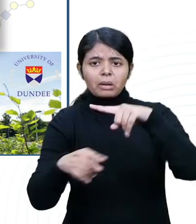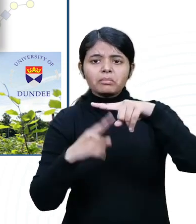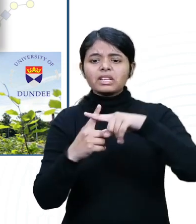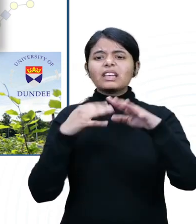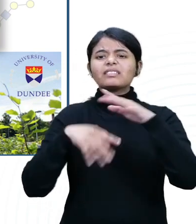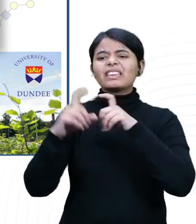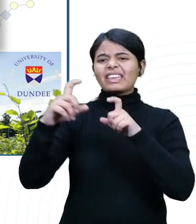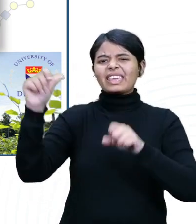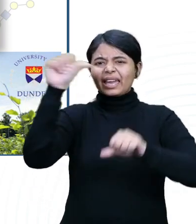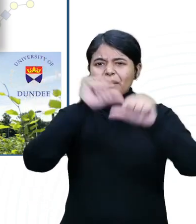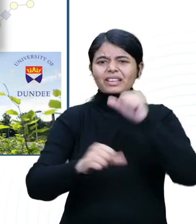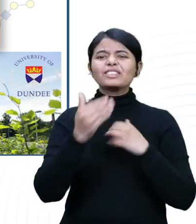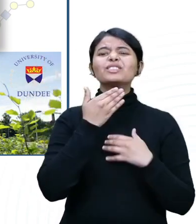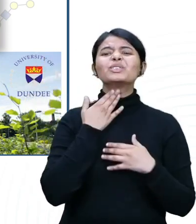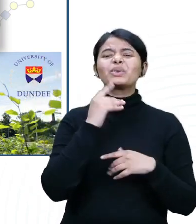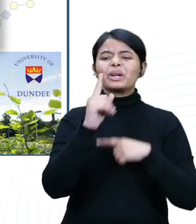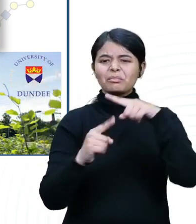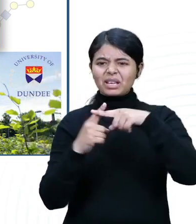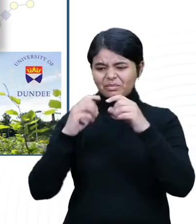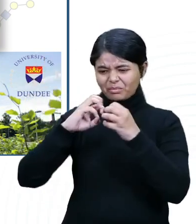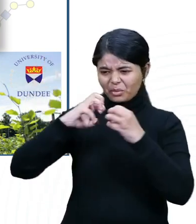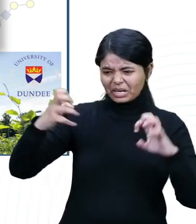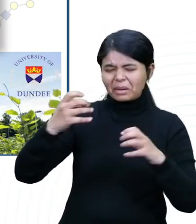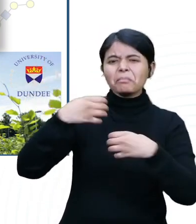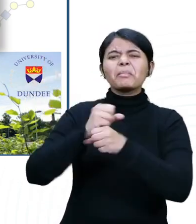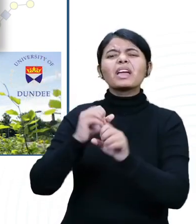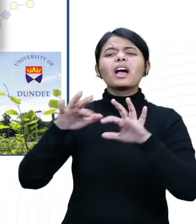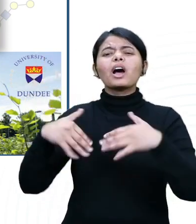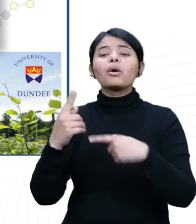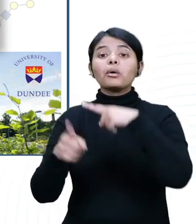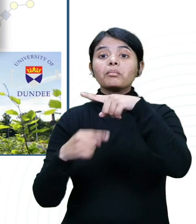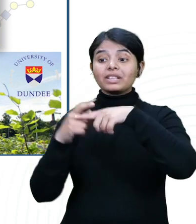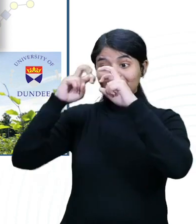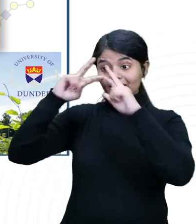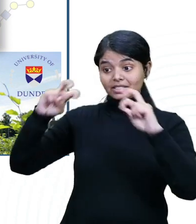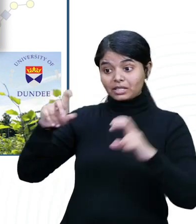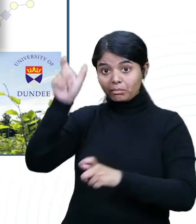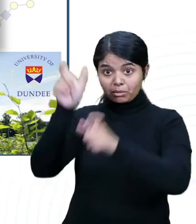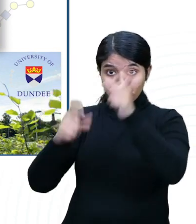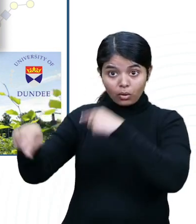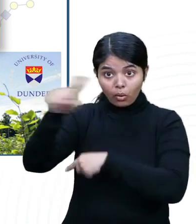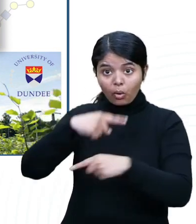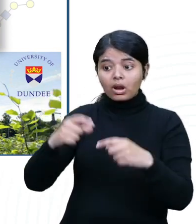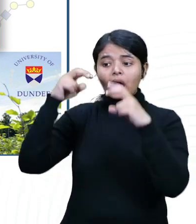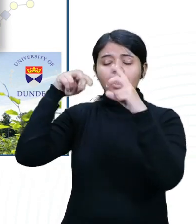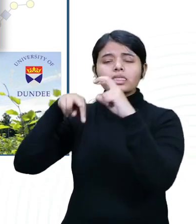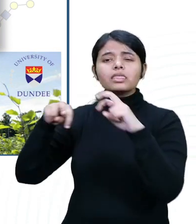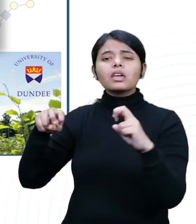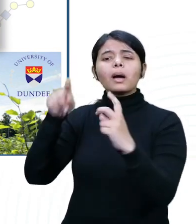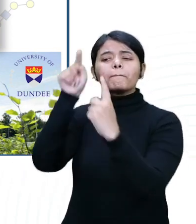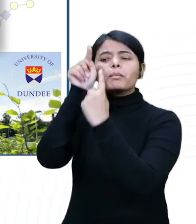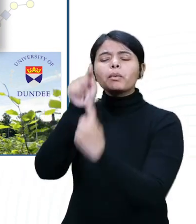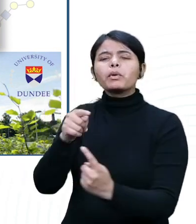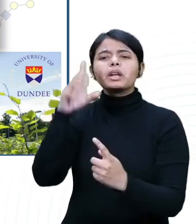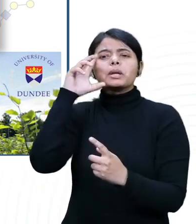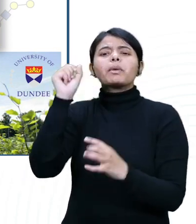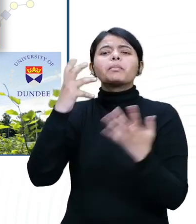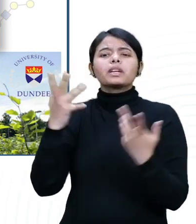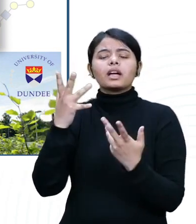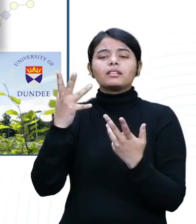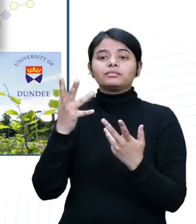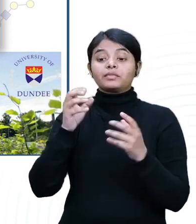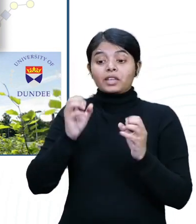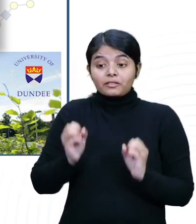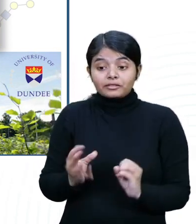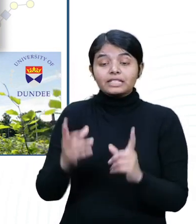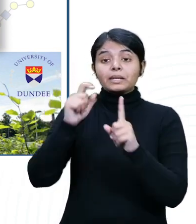of glycoconjugates they synthesize, and how mass spec comes handy when studying these glycoconjugates. So let's begin with knowing a little